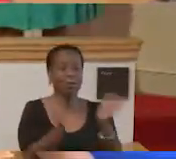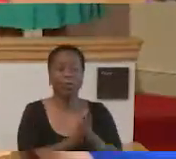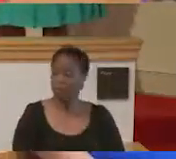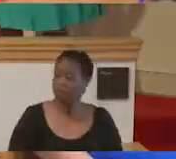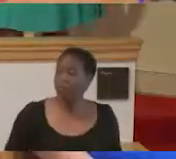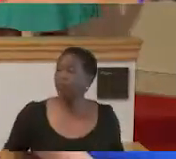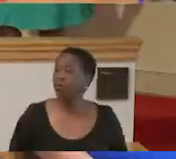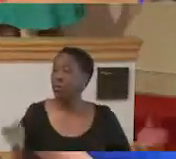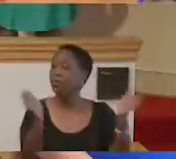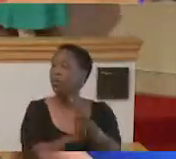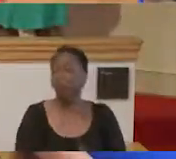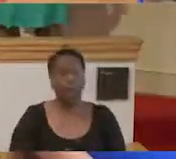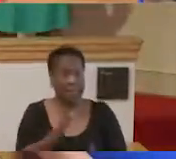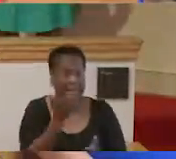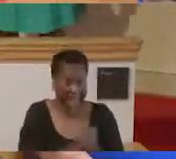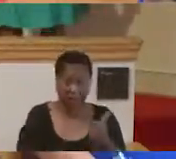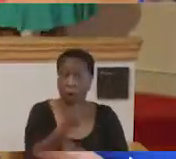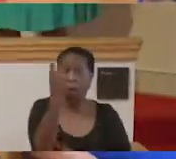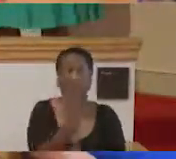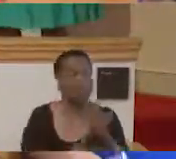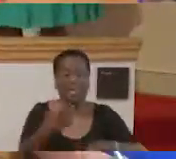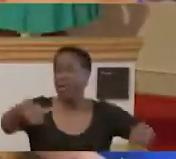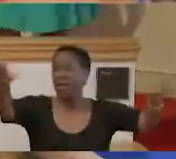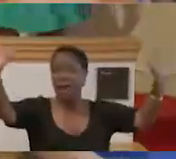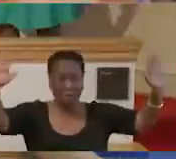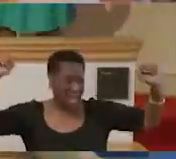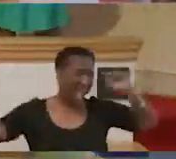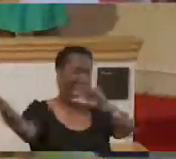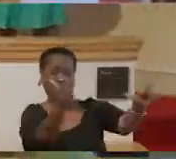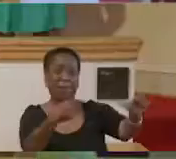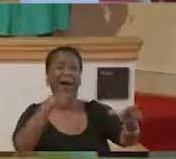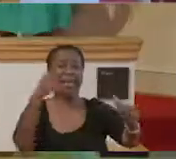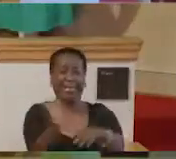Everybody, let's lift up praise.